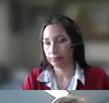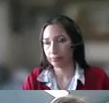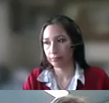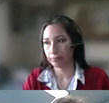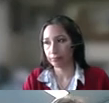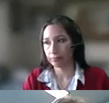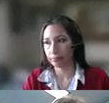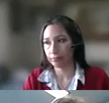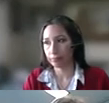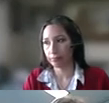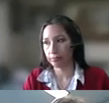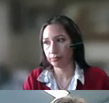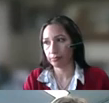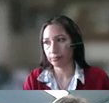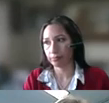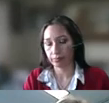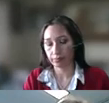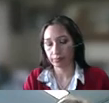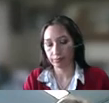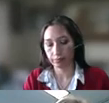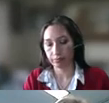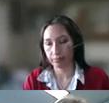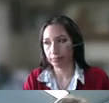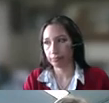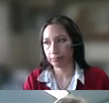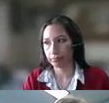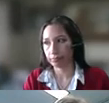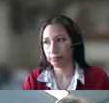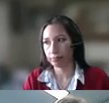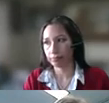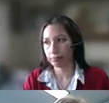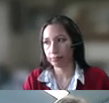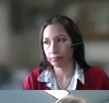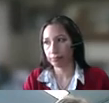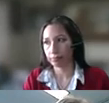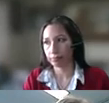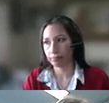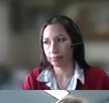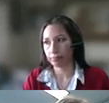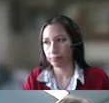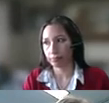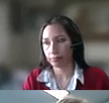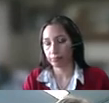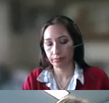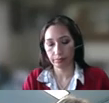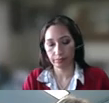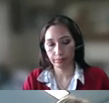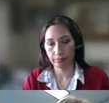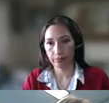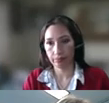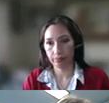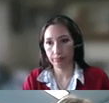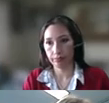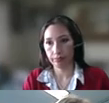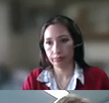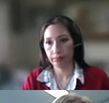four different schools that include public, private, and charter. So I'd say my communities, I'm